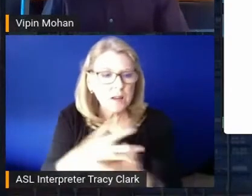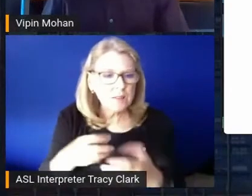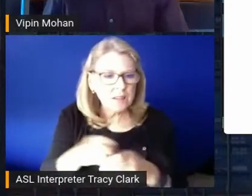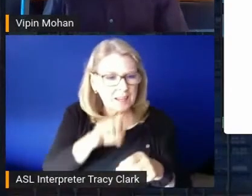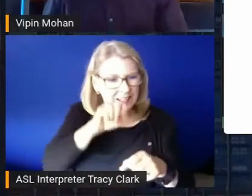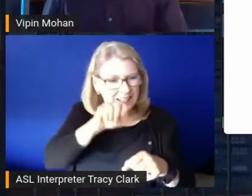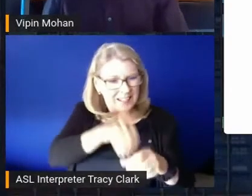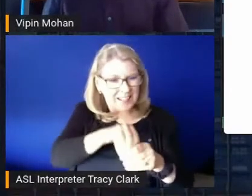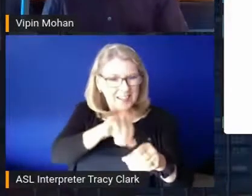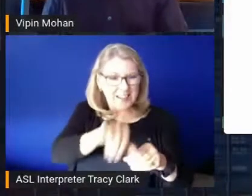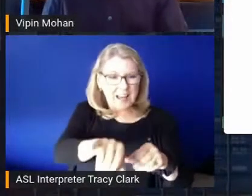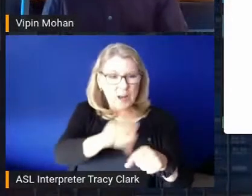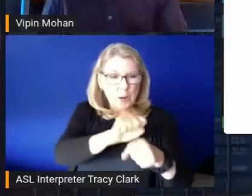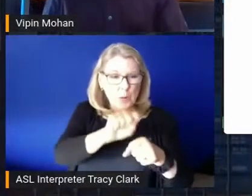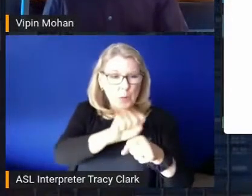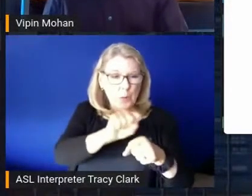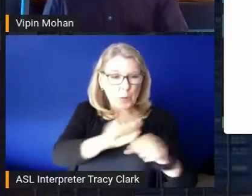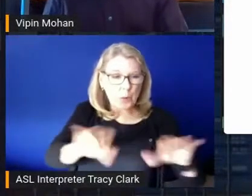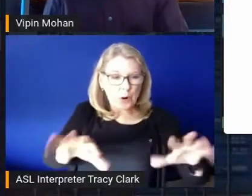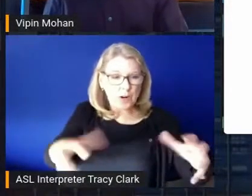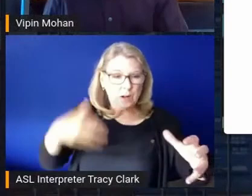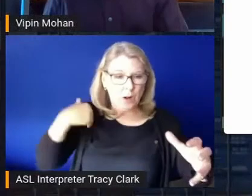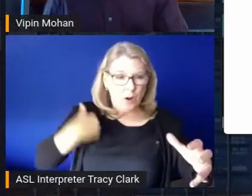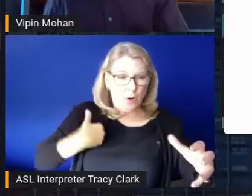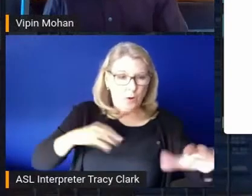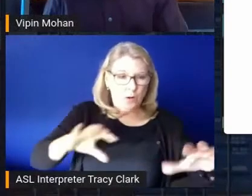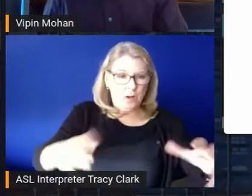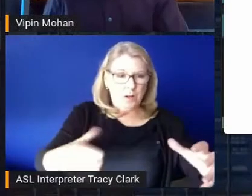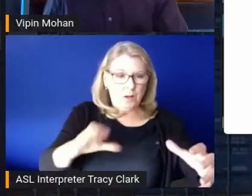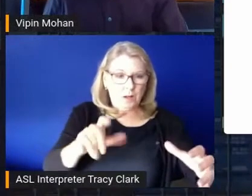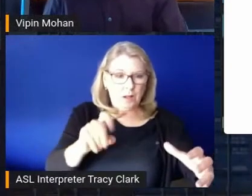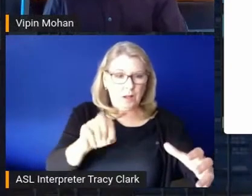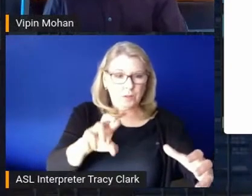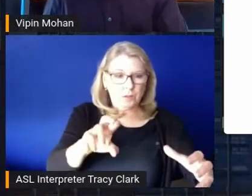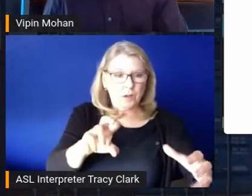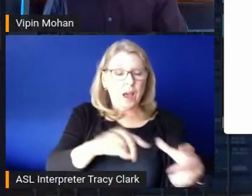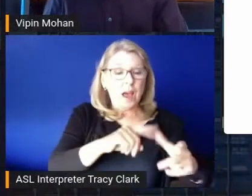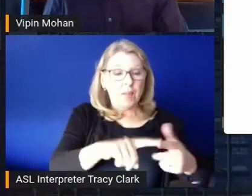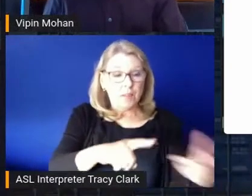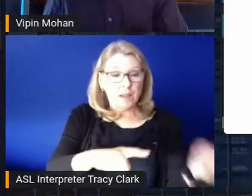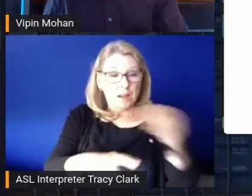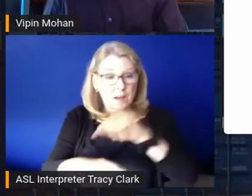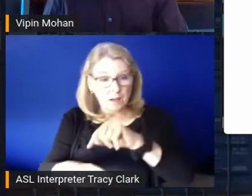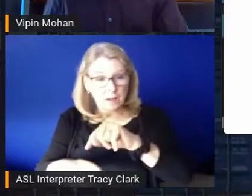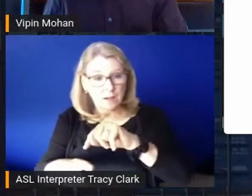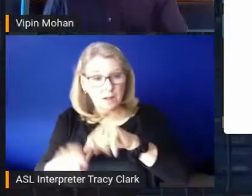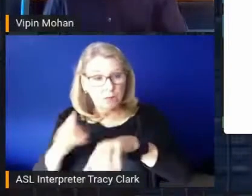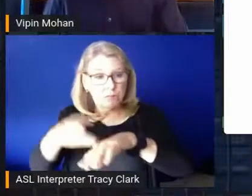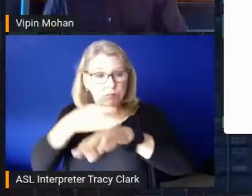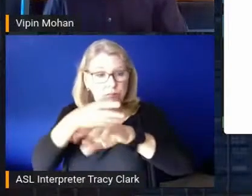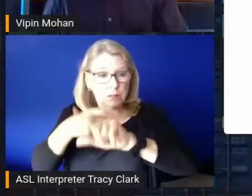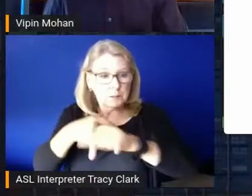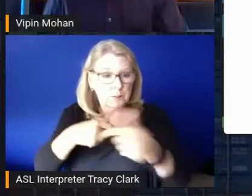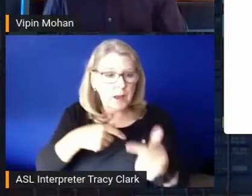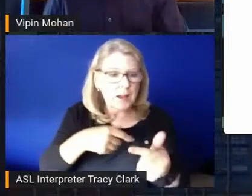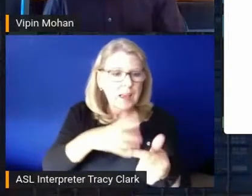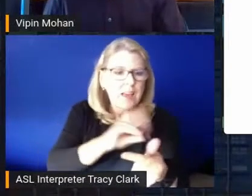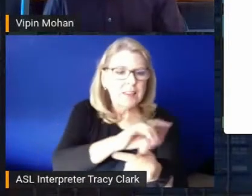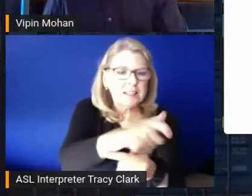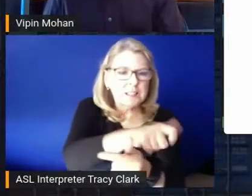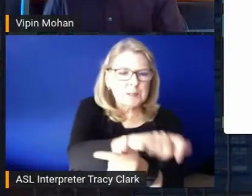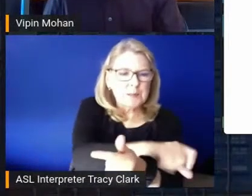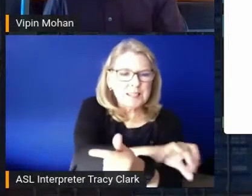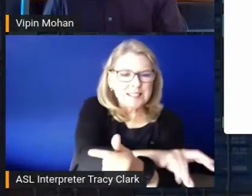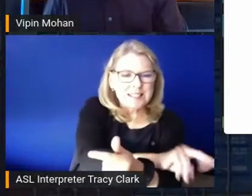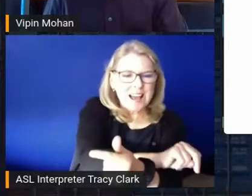down the cluster on my laptop that was doing that work. Yeah. So a quick note over there is it pauses